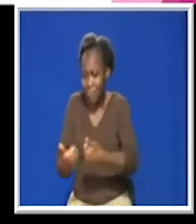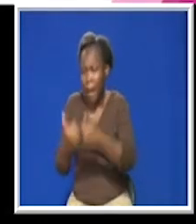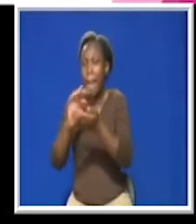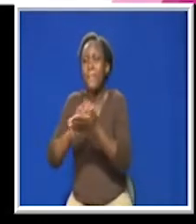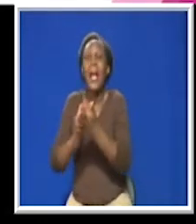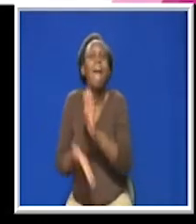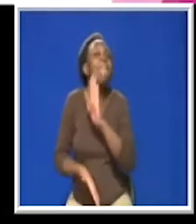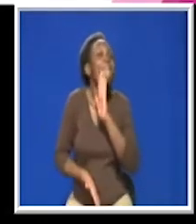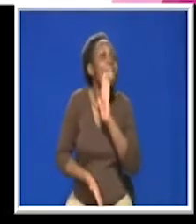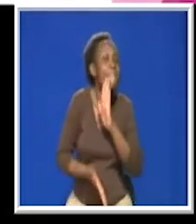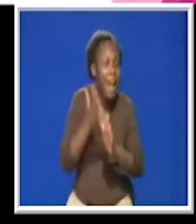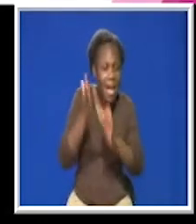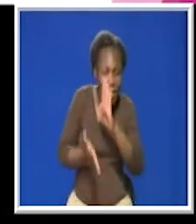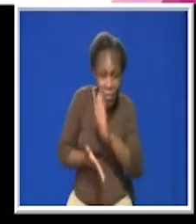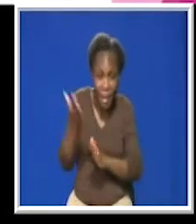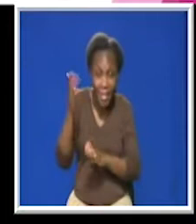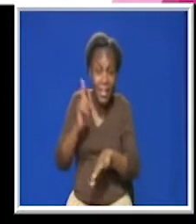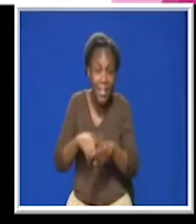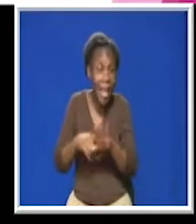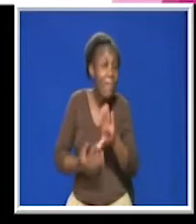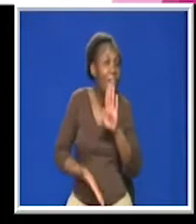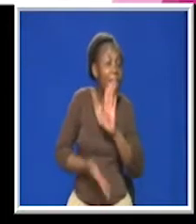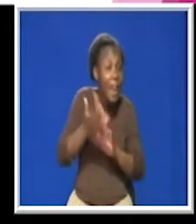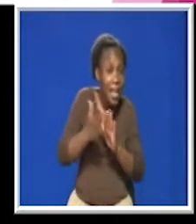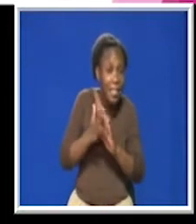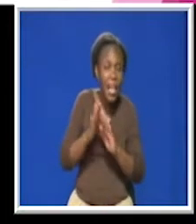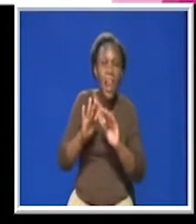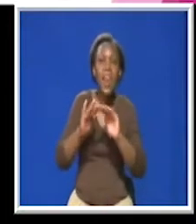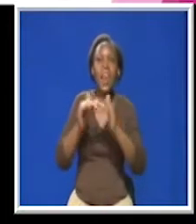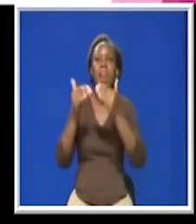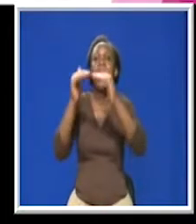to this increases the rate of reaction.